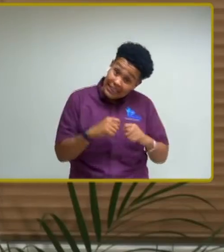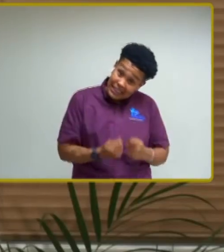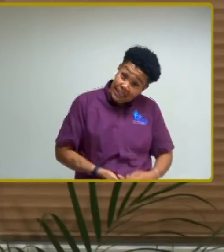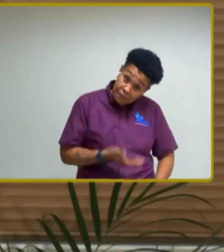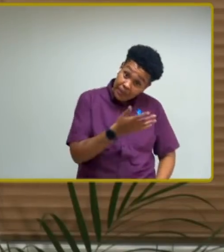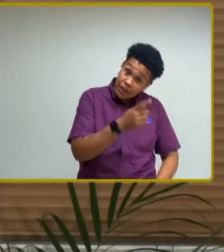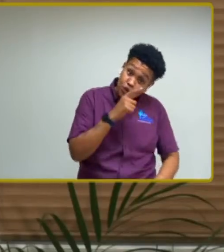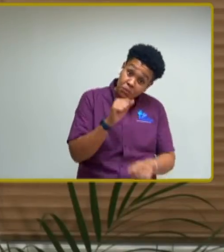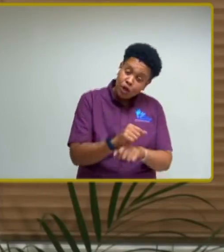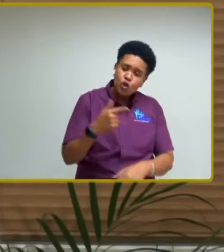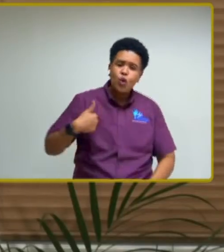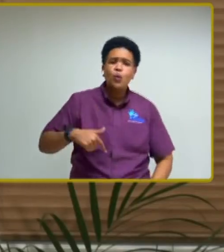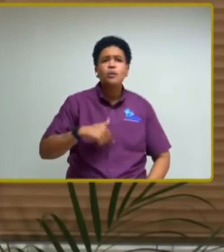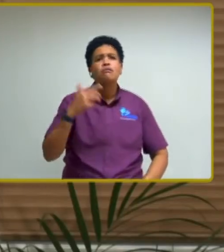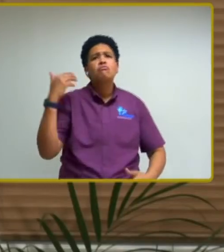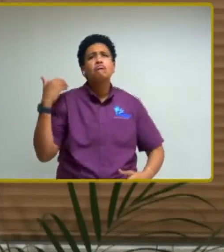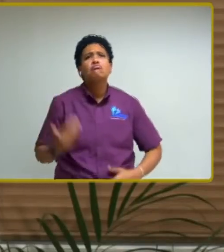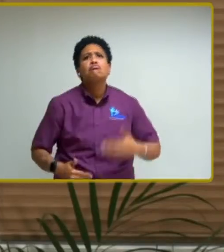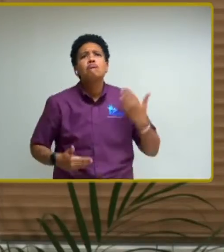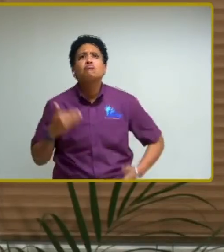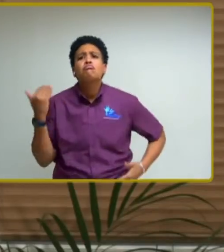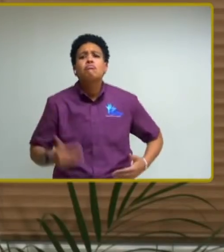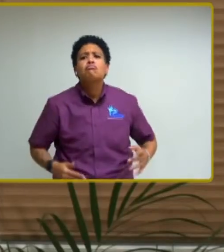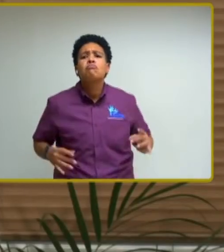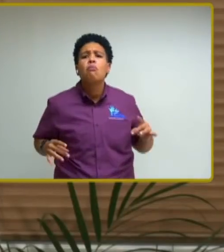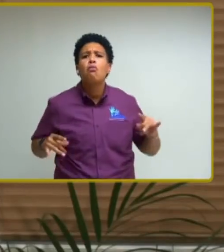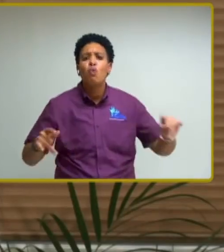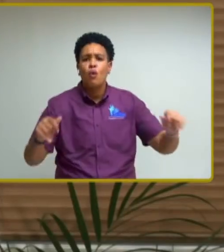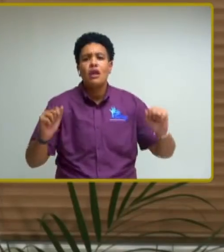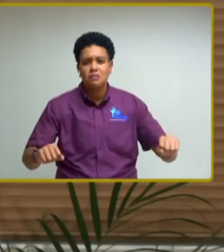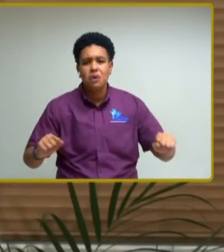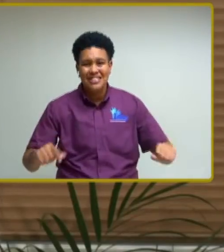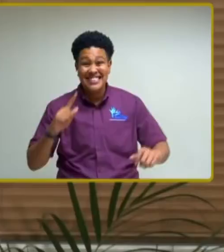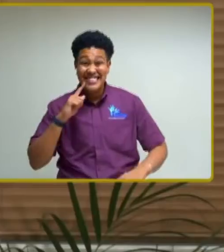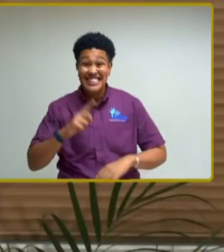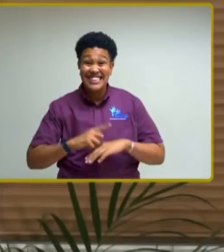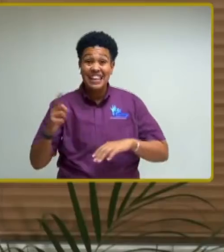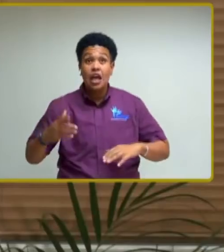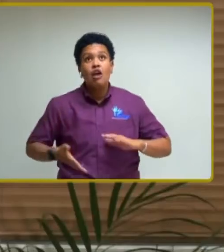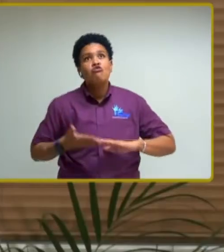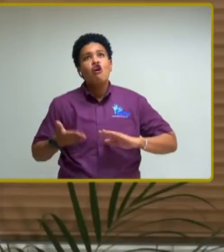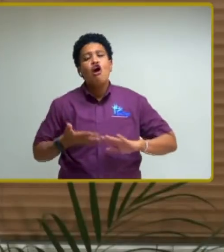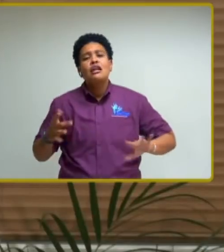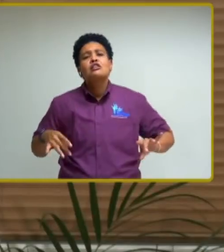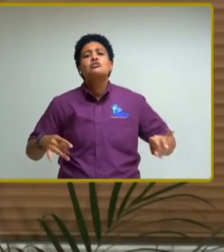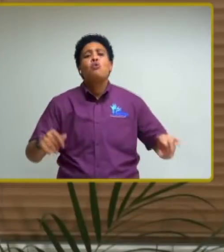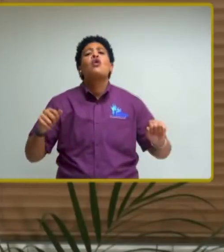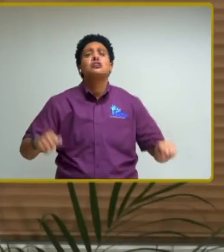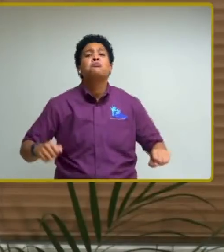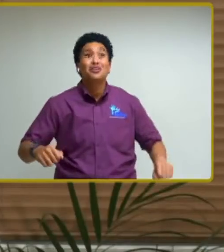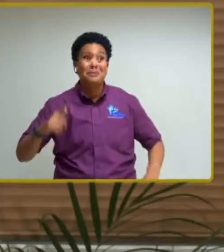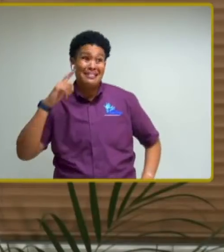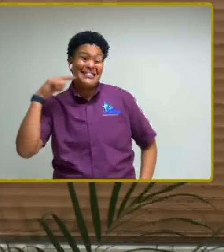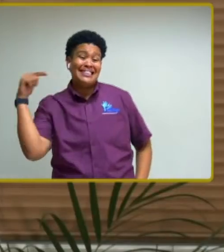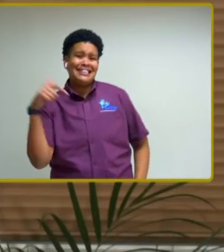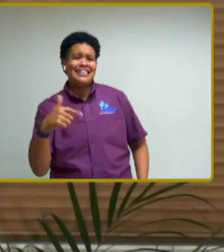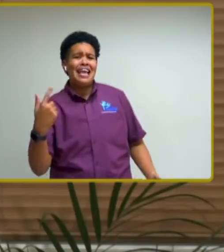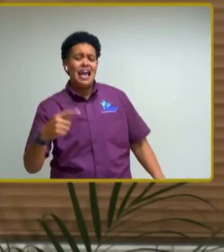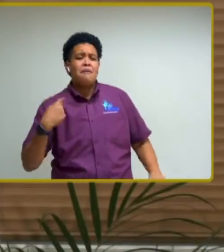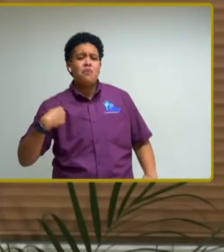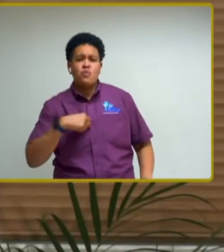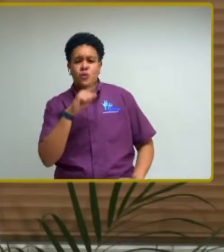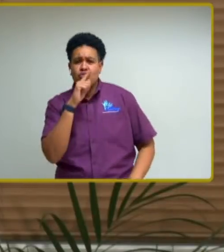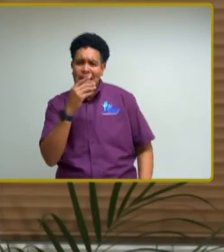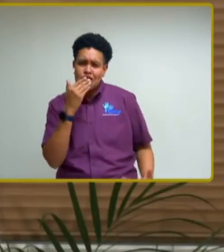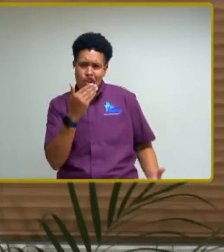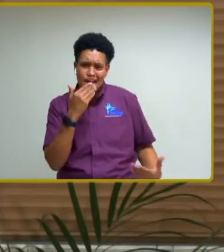to ensure that we go as efficiently as possible and that the day runs as smoothly as possible. And for that, we are very